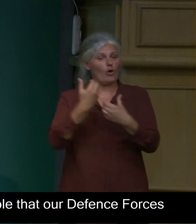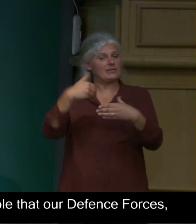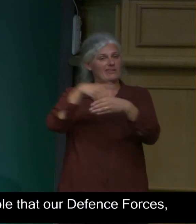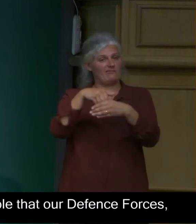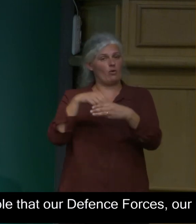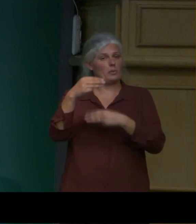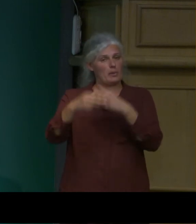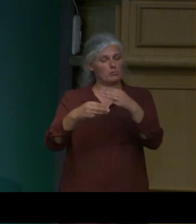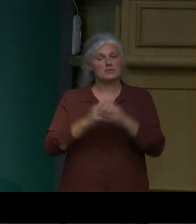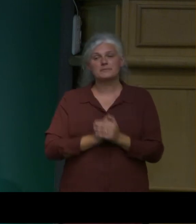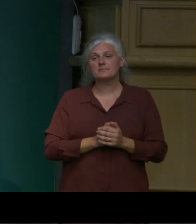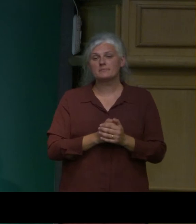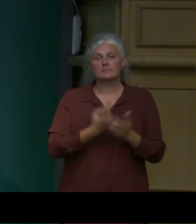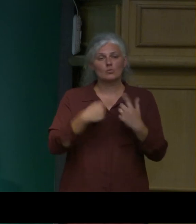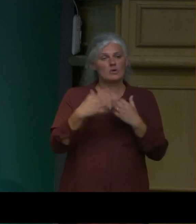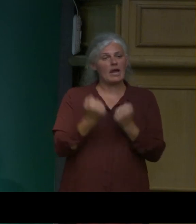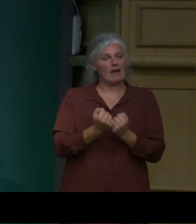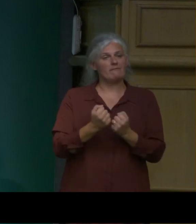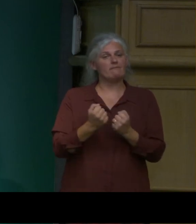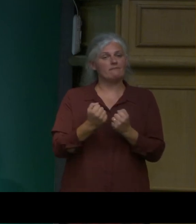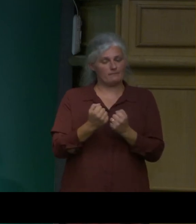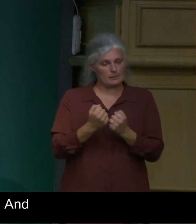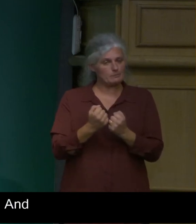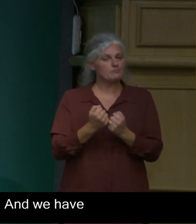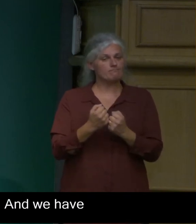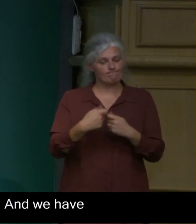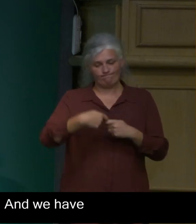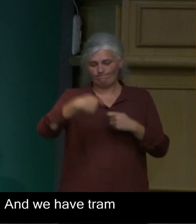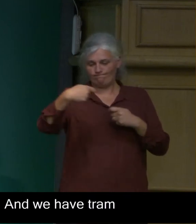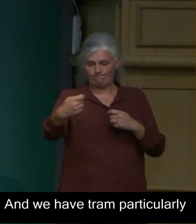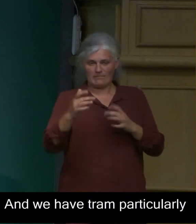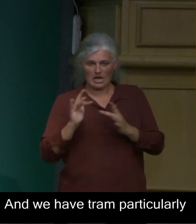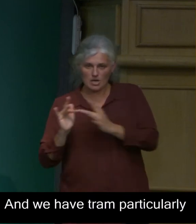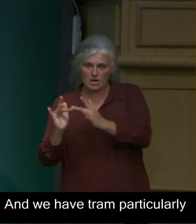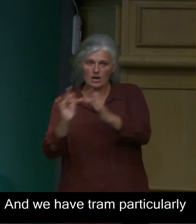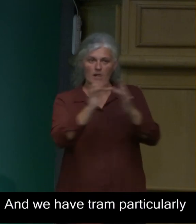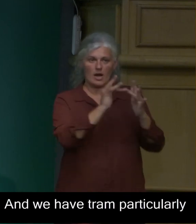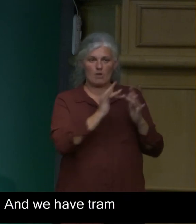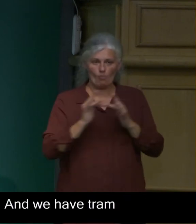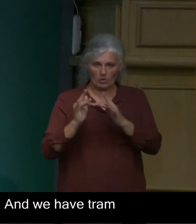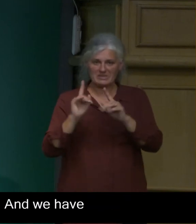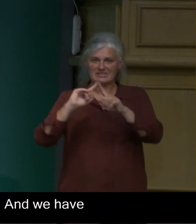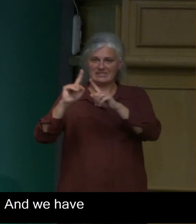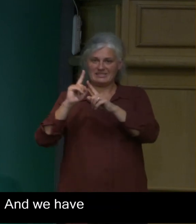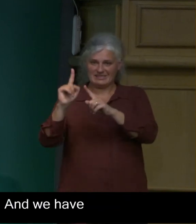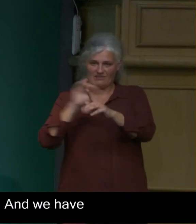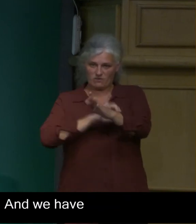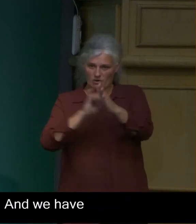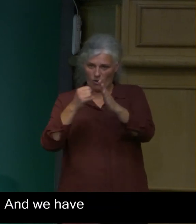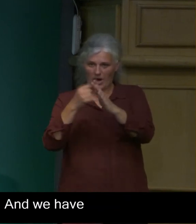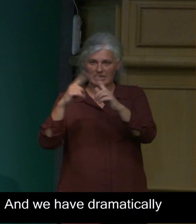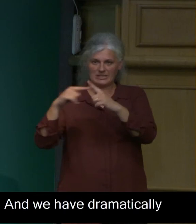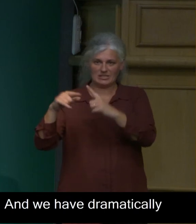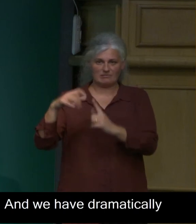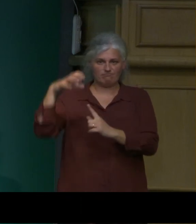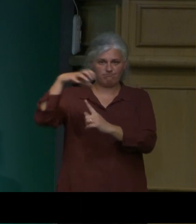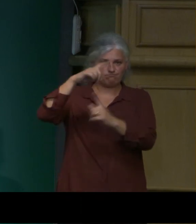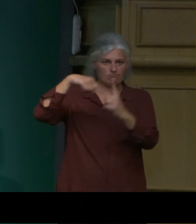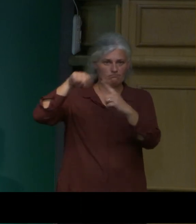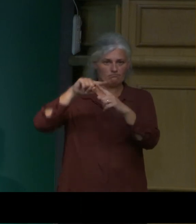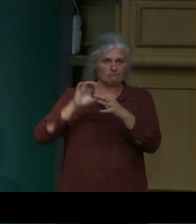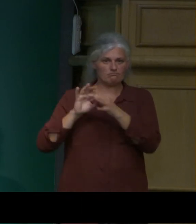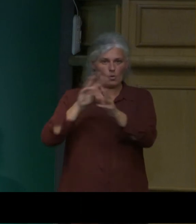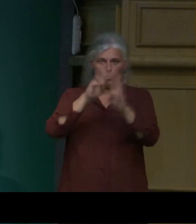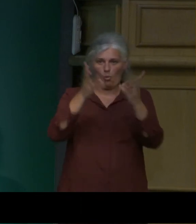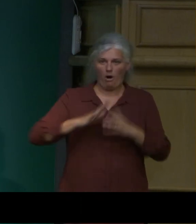that and we have dramatically expanded our network of embassies and offices around the world we have